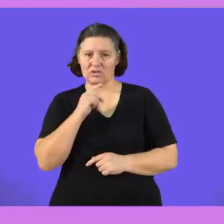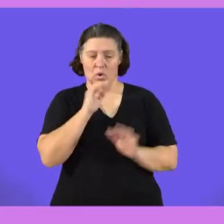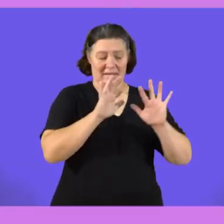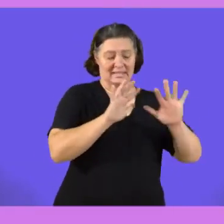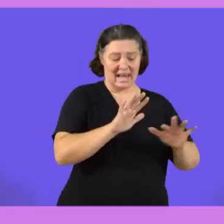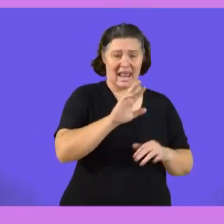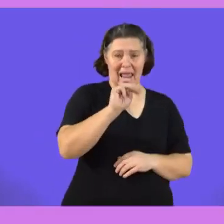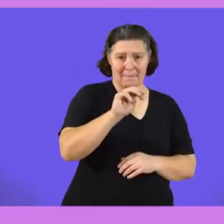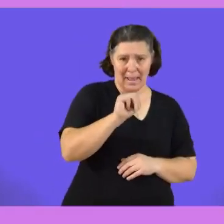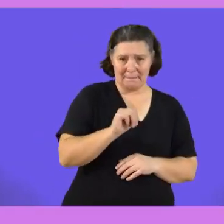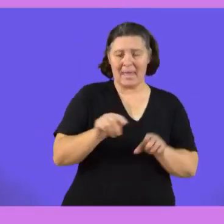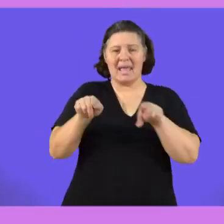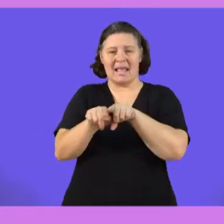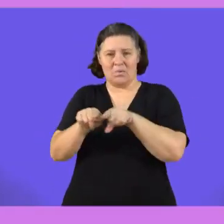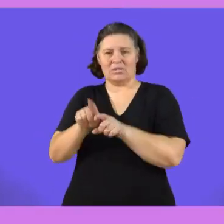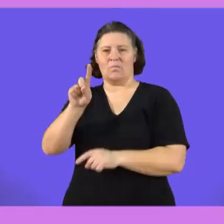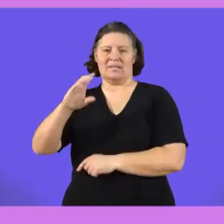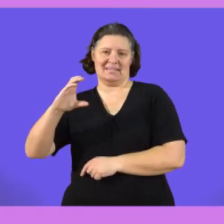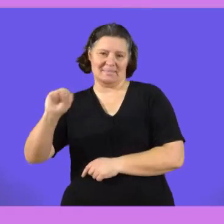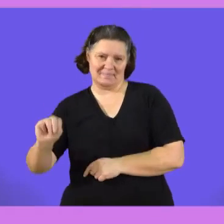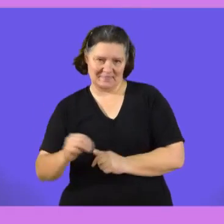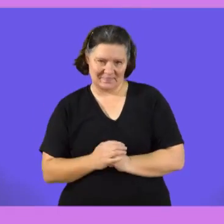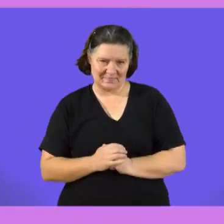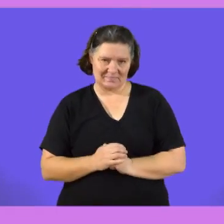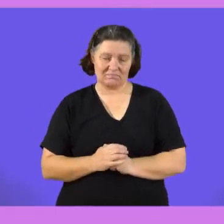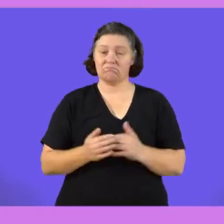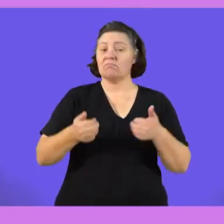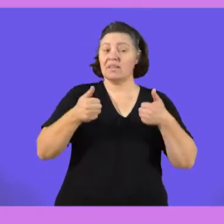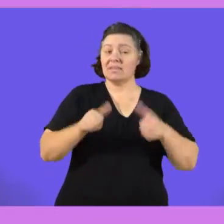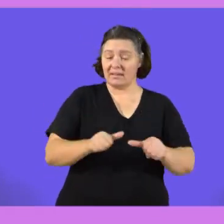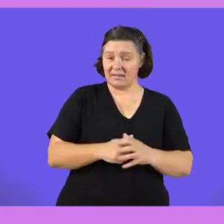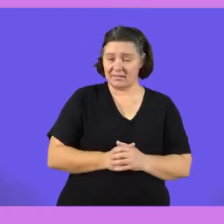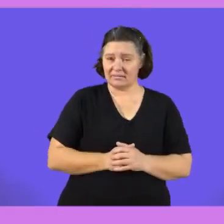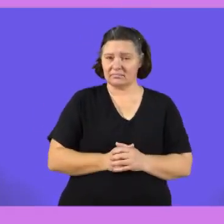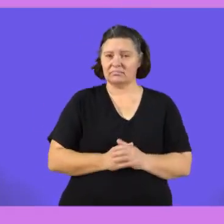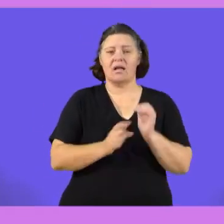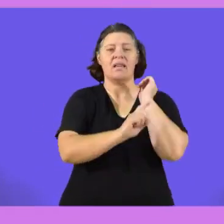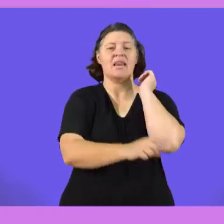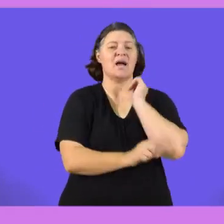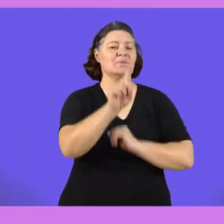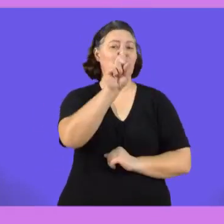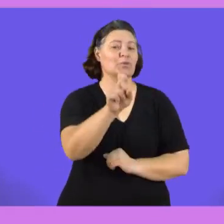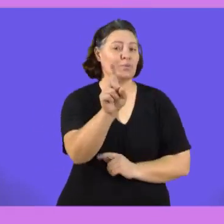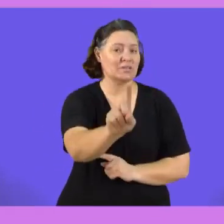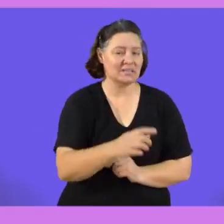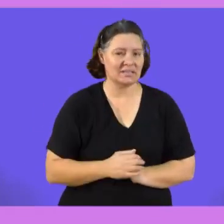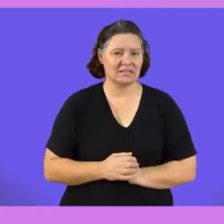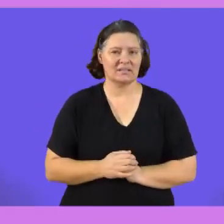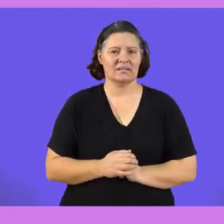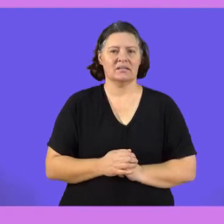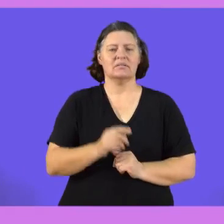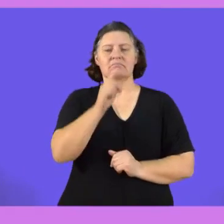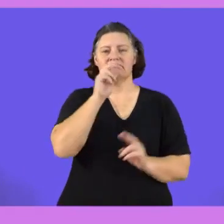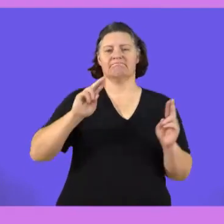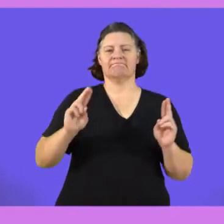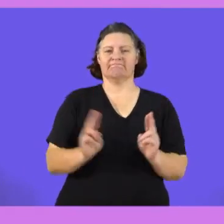10 millimeters equals to 1 centimeter. Then grade 12s, if you look at the last question here, write